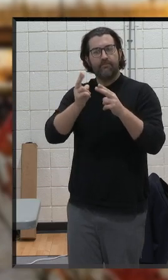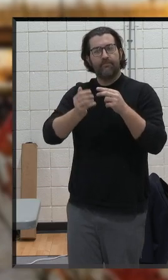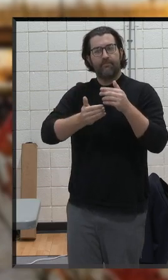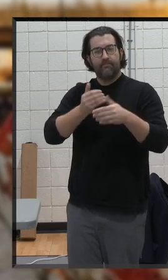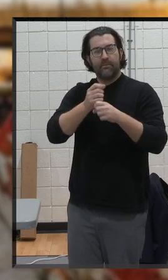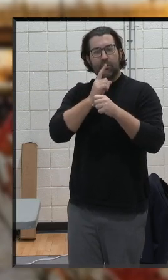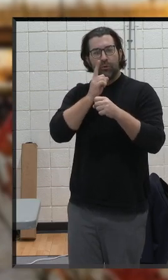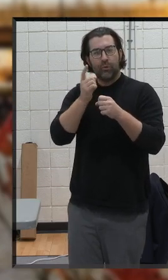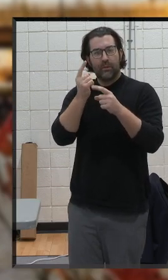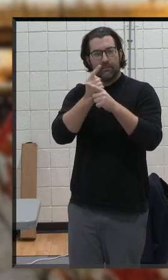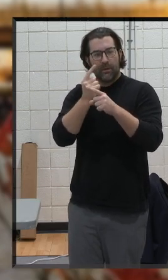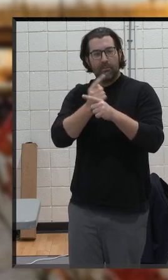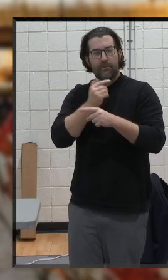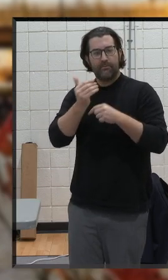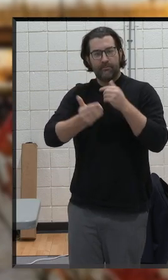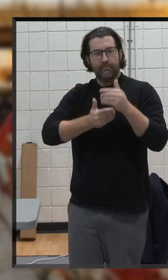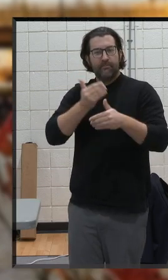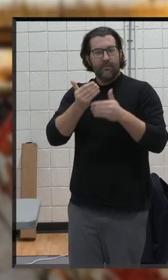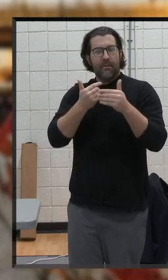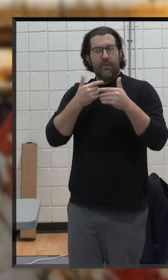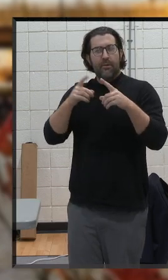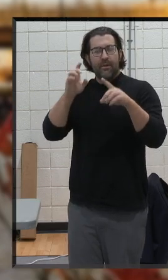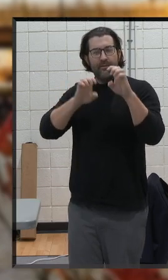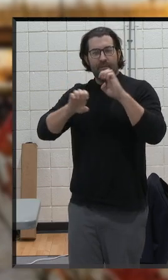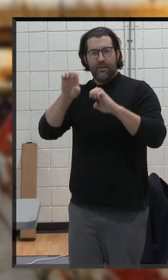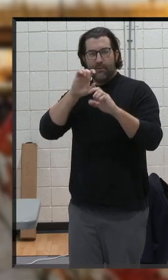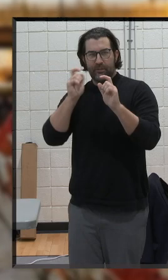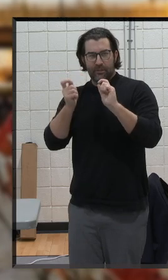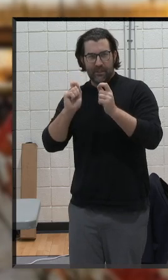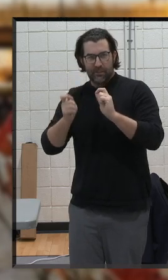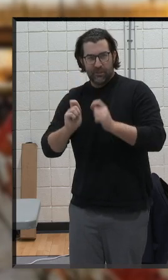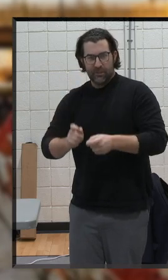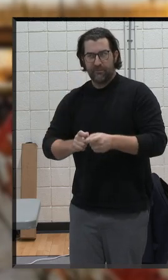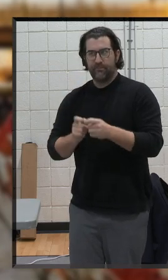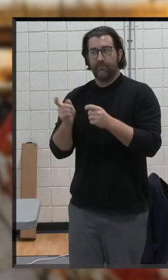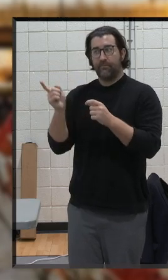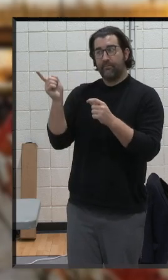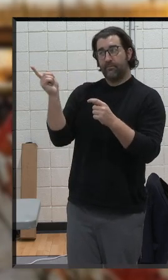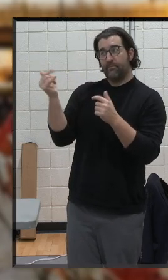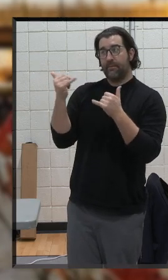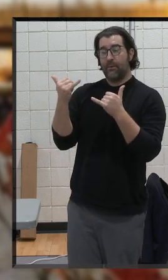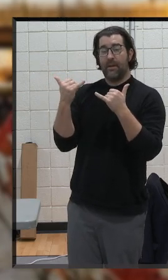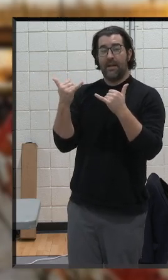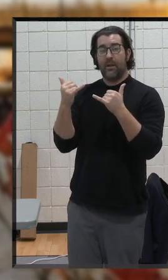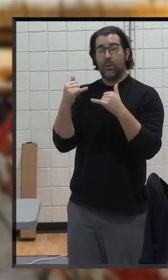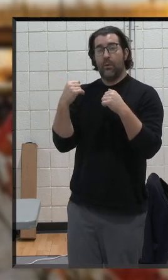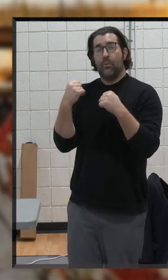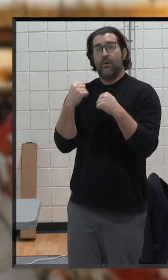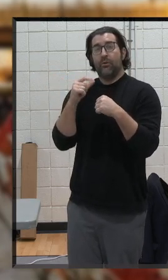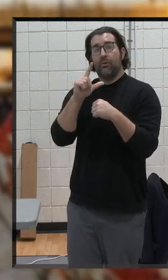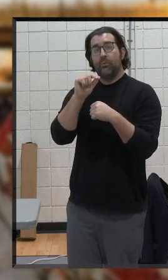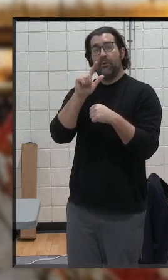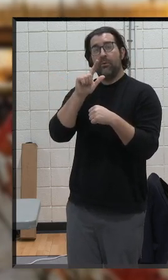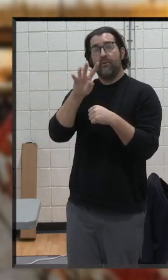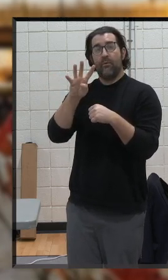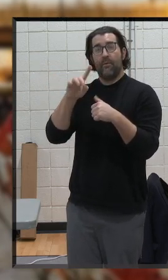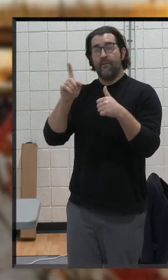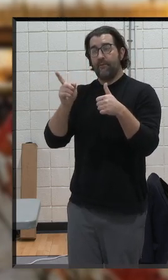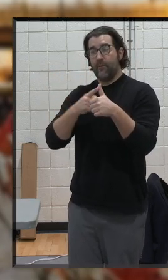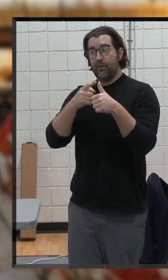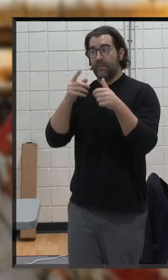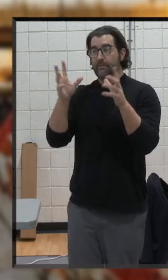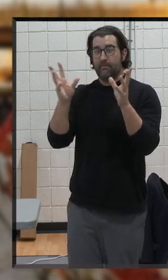doing that properly as we evaluate these changes to the deck. Here we are, winter of 2024, in our first public